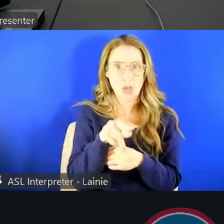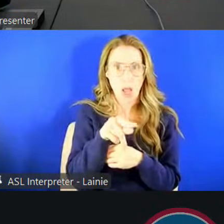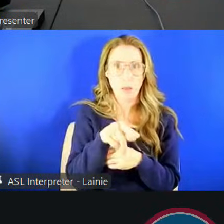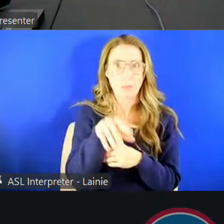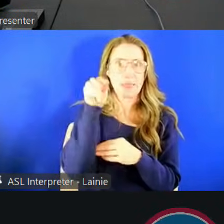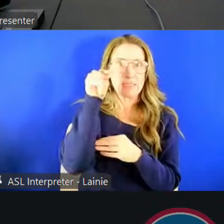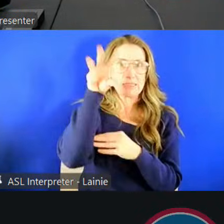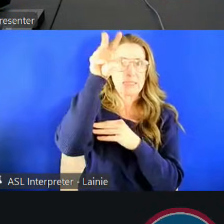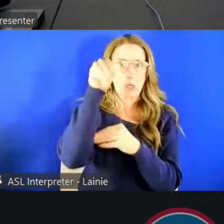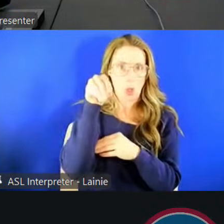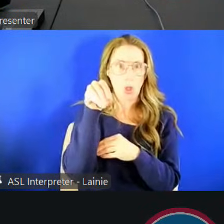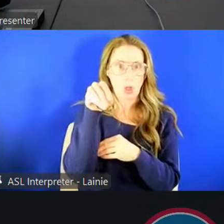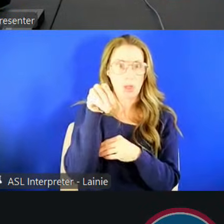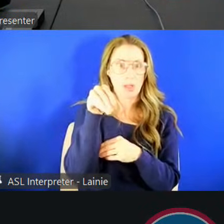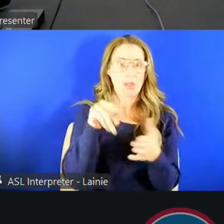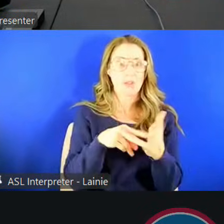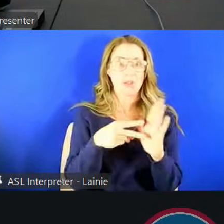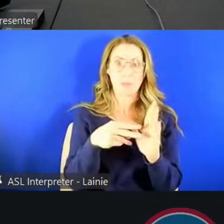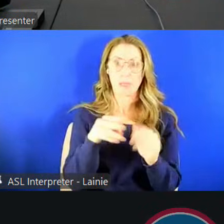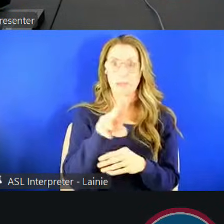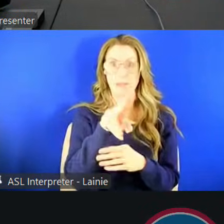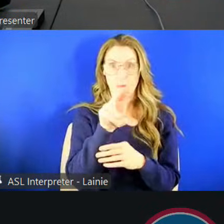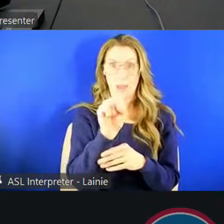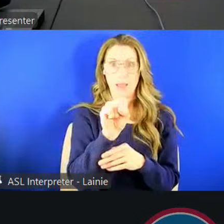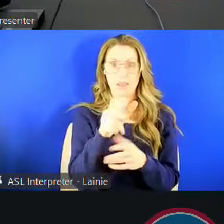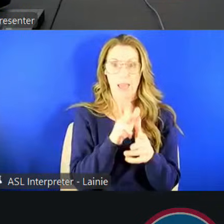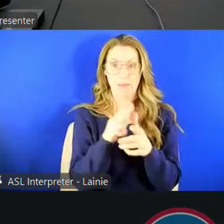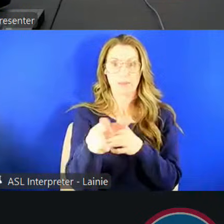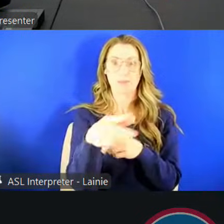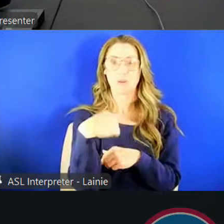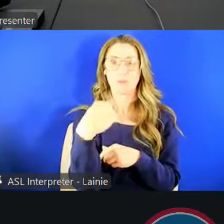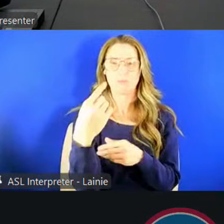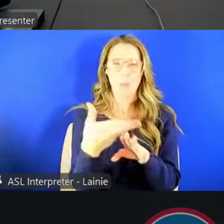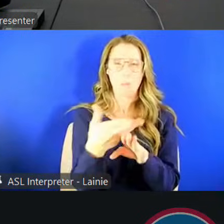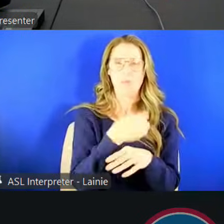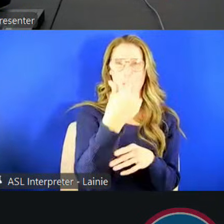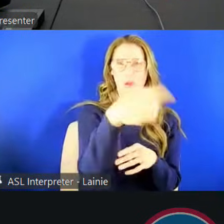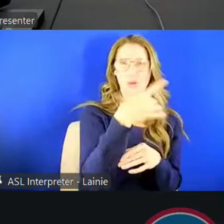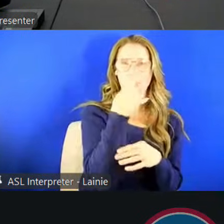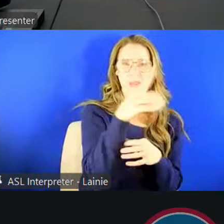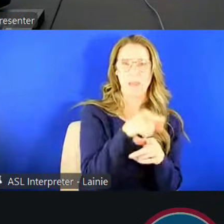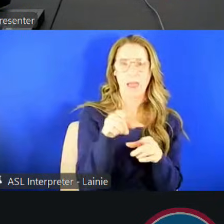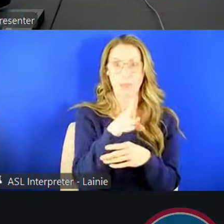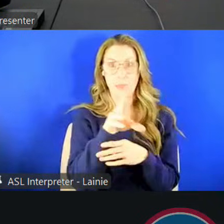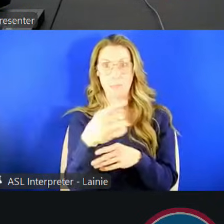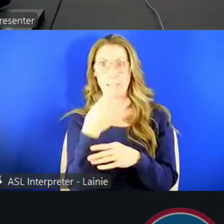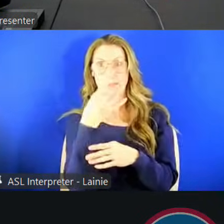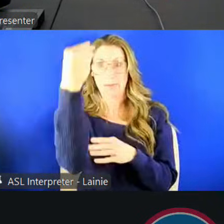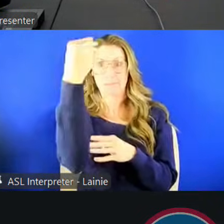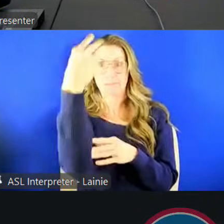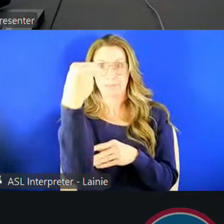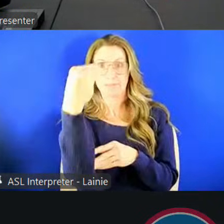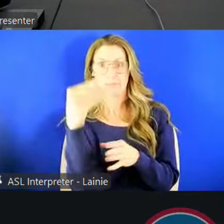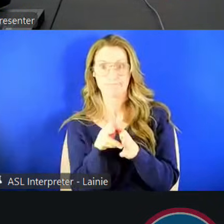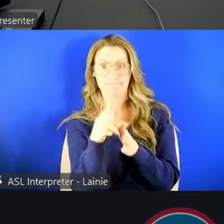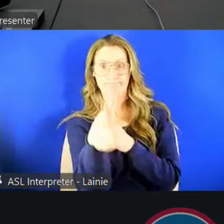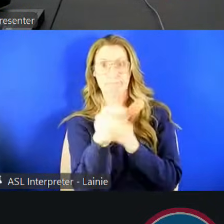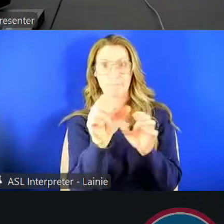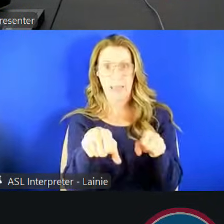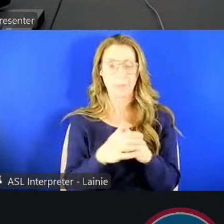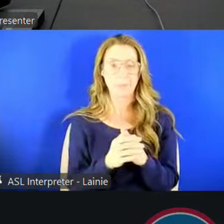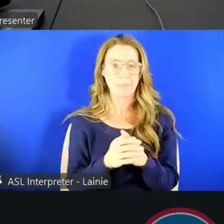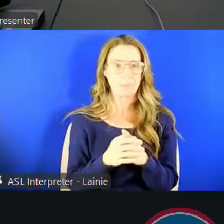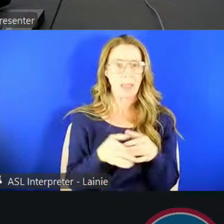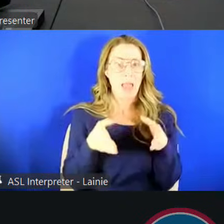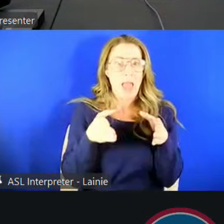ahead of a green light for regular traffic, general traffic signal improvements. And then on the streets between